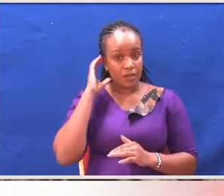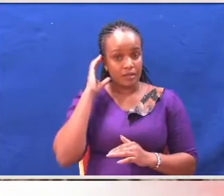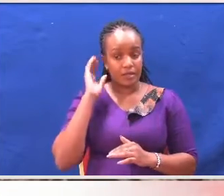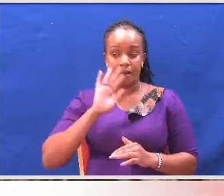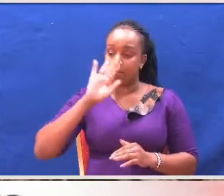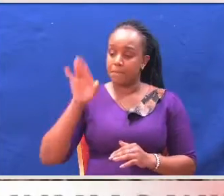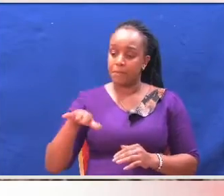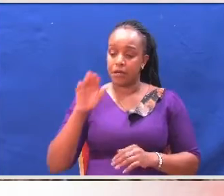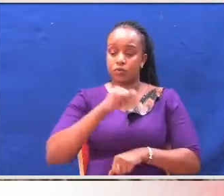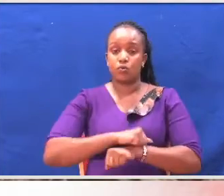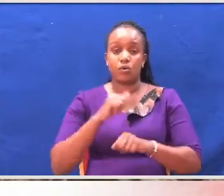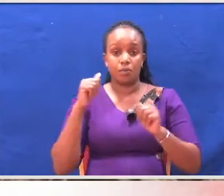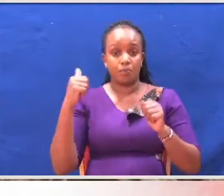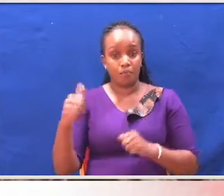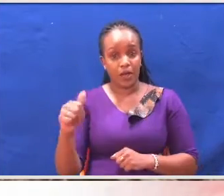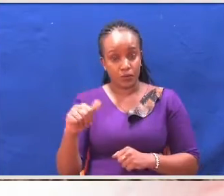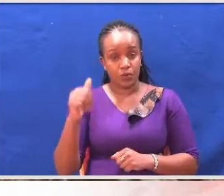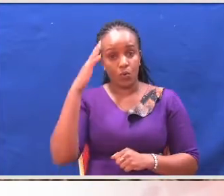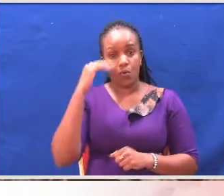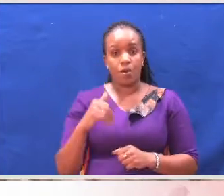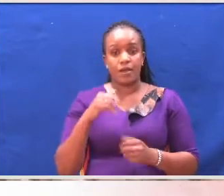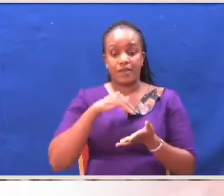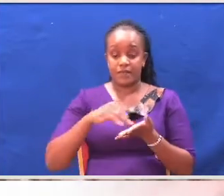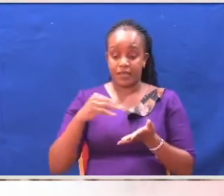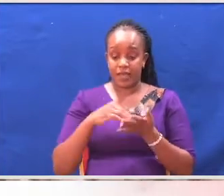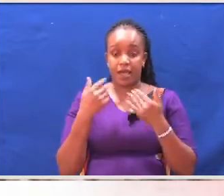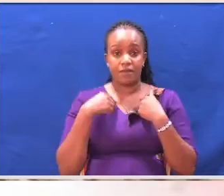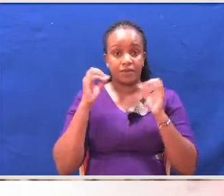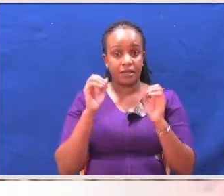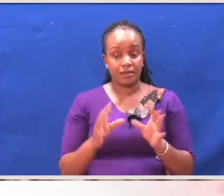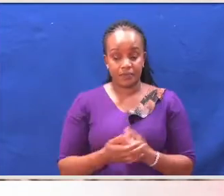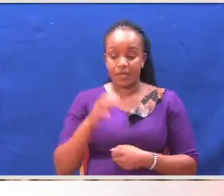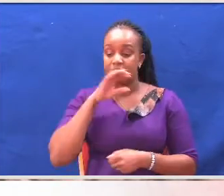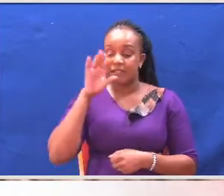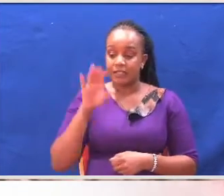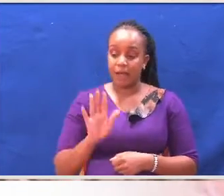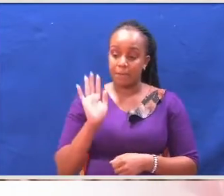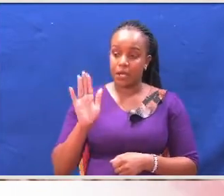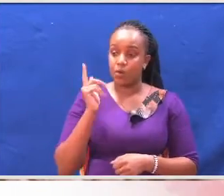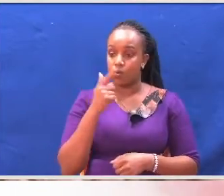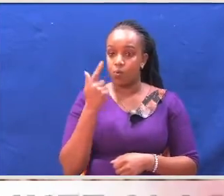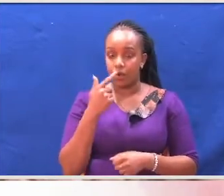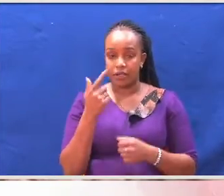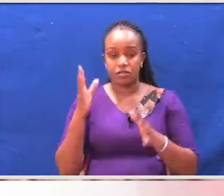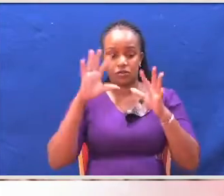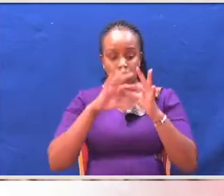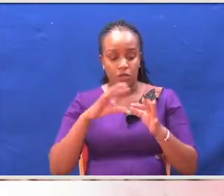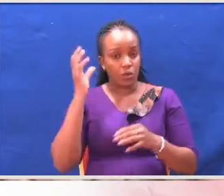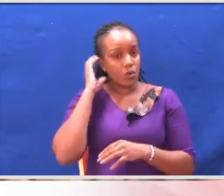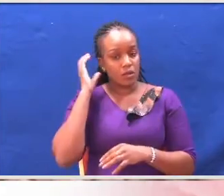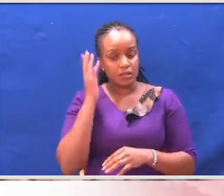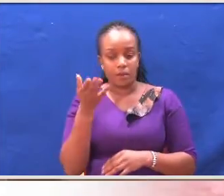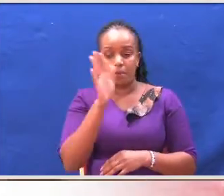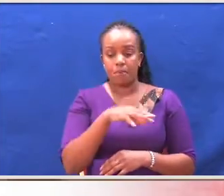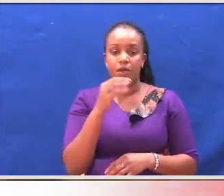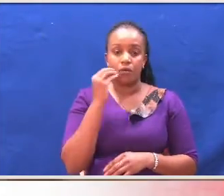bado kwa ajili ya fedha. His son Peter Alacho, who had just joined college, is back home together with